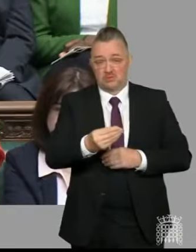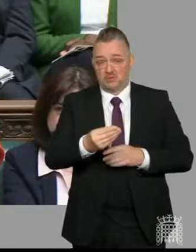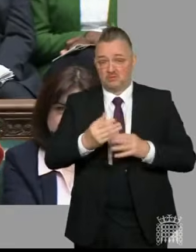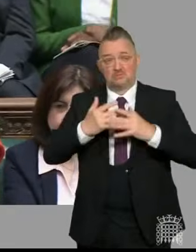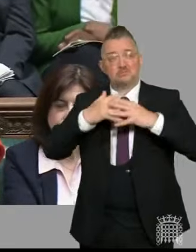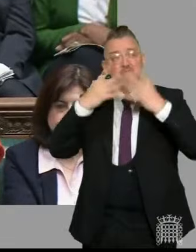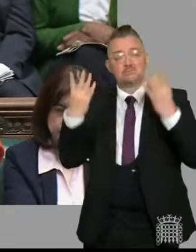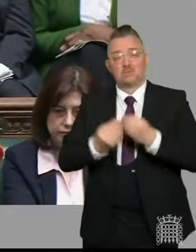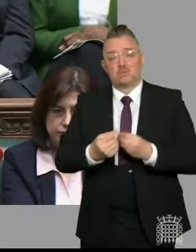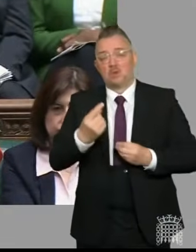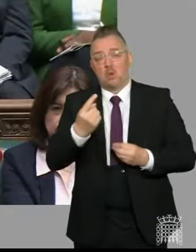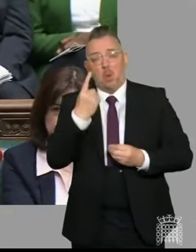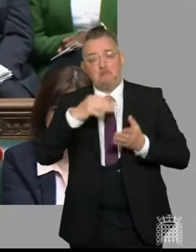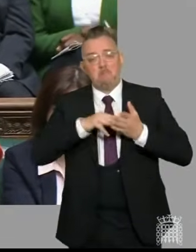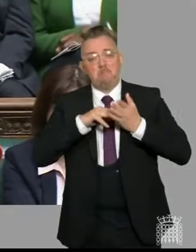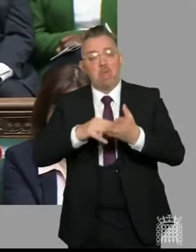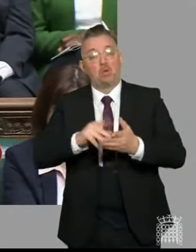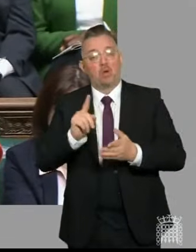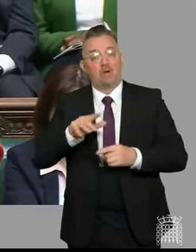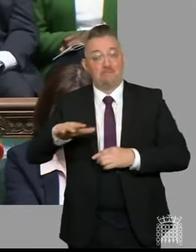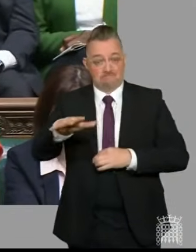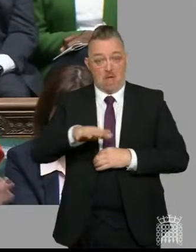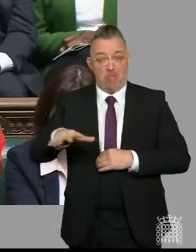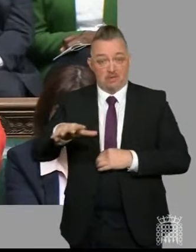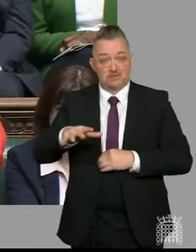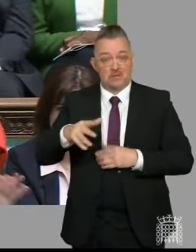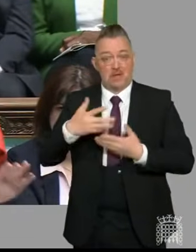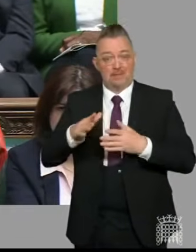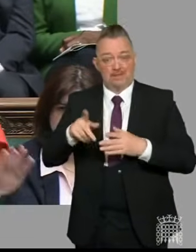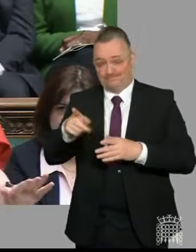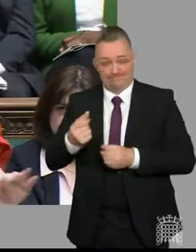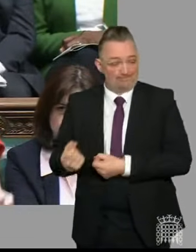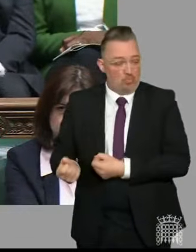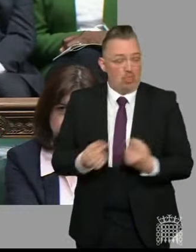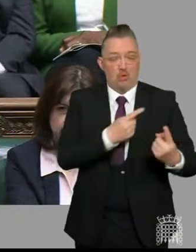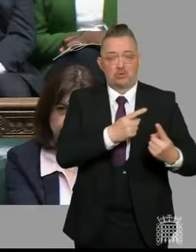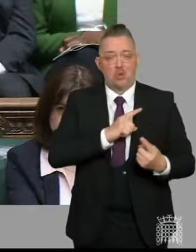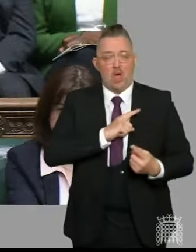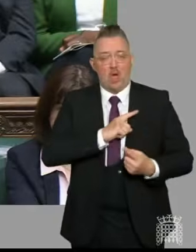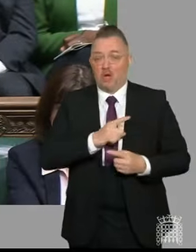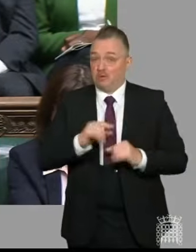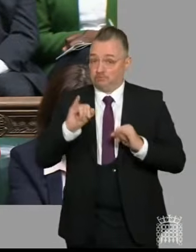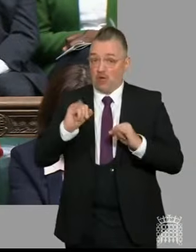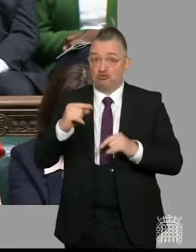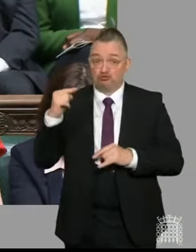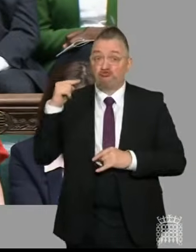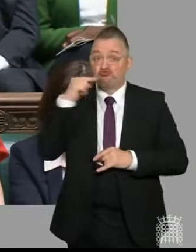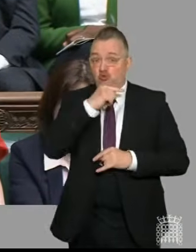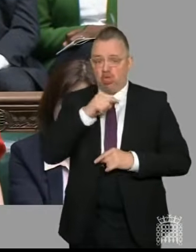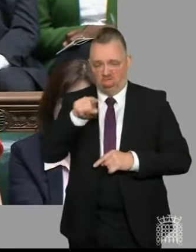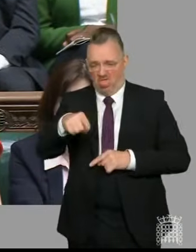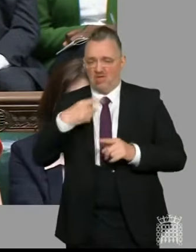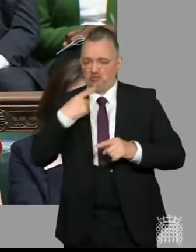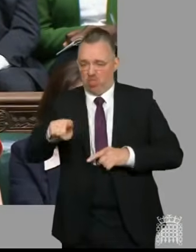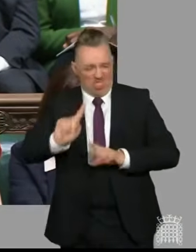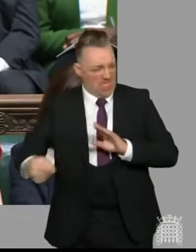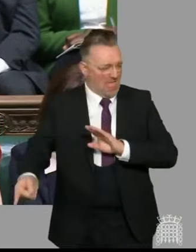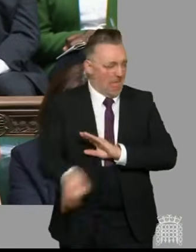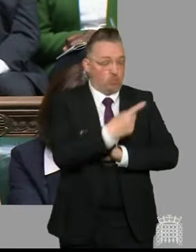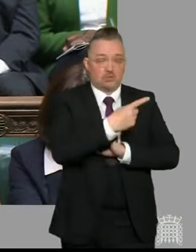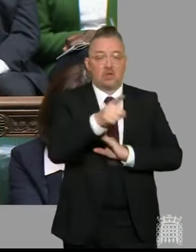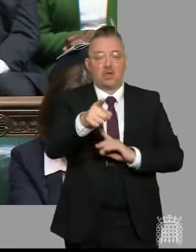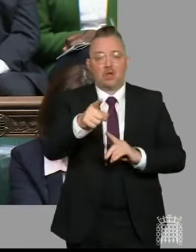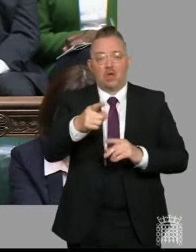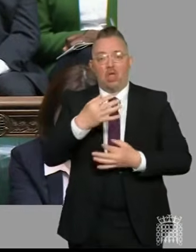party's failure to ban this cruel practice. Now, instead of obsessing over my house, when will he get a grip and show the